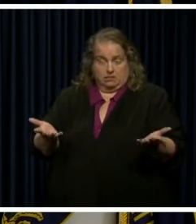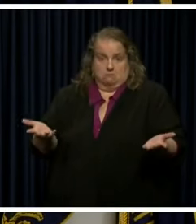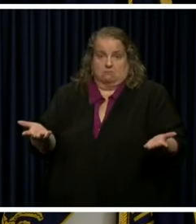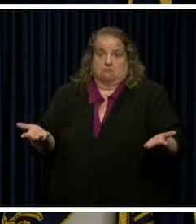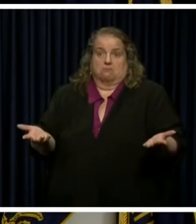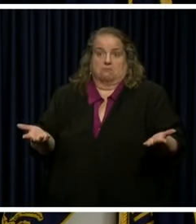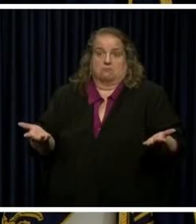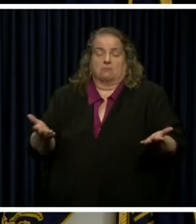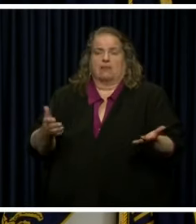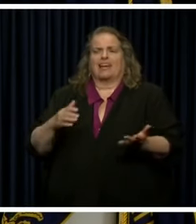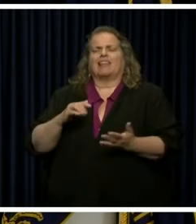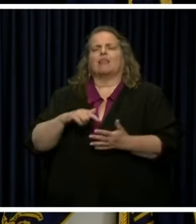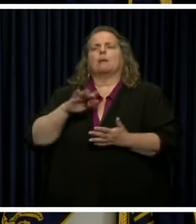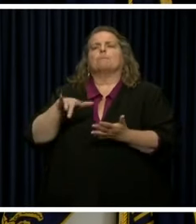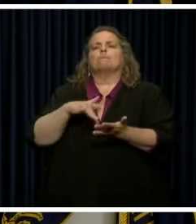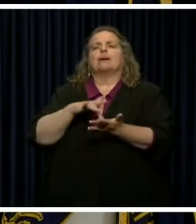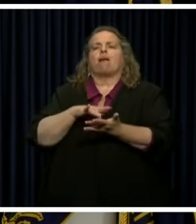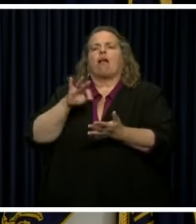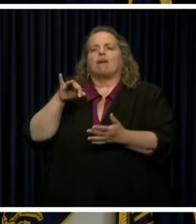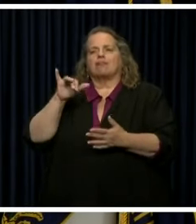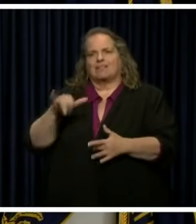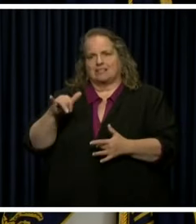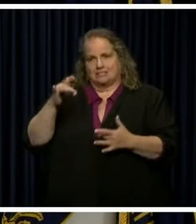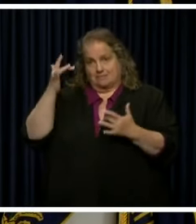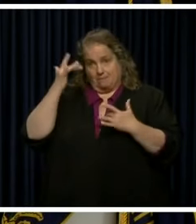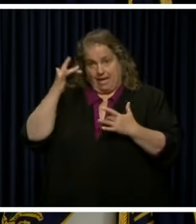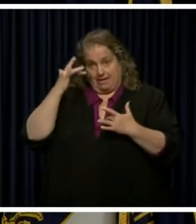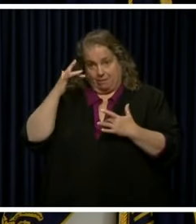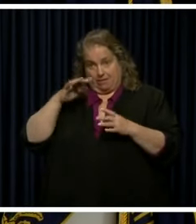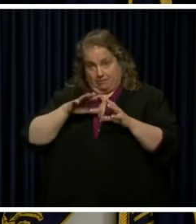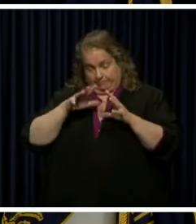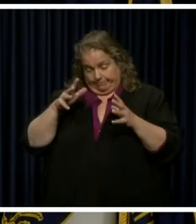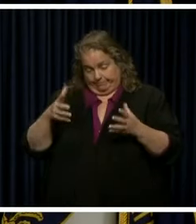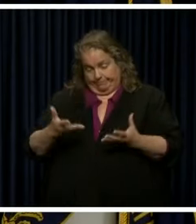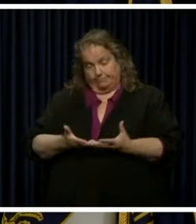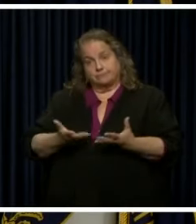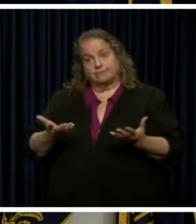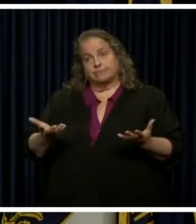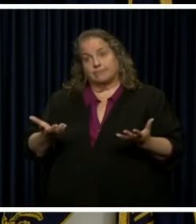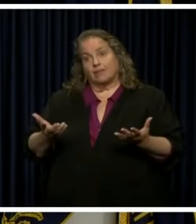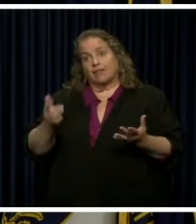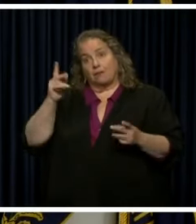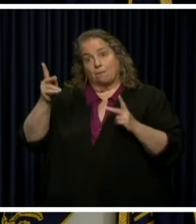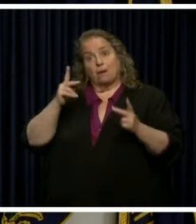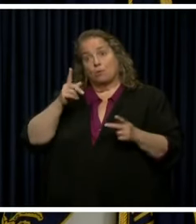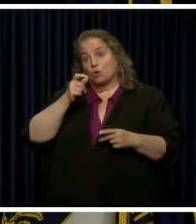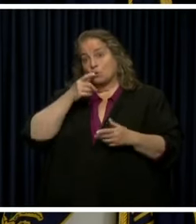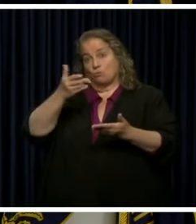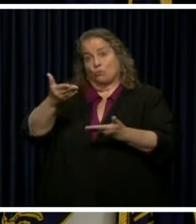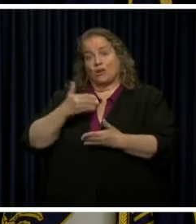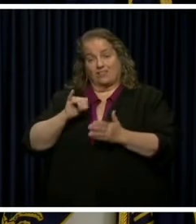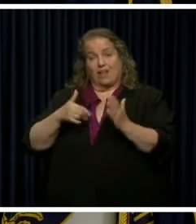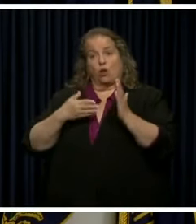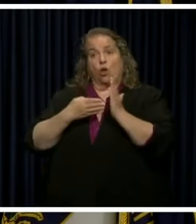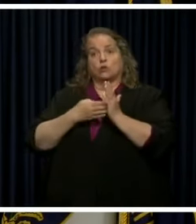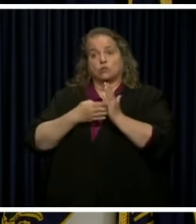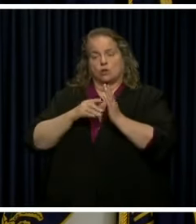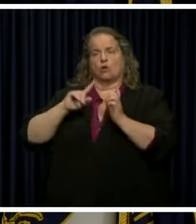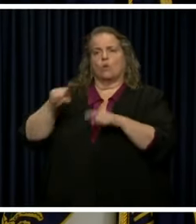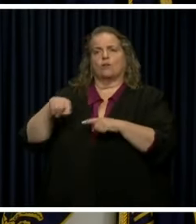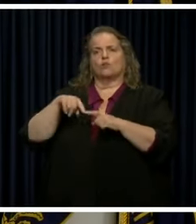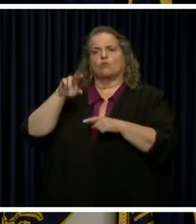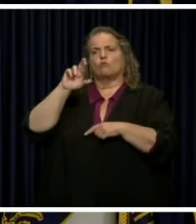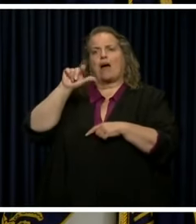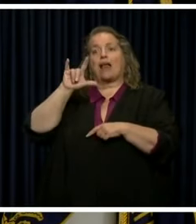In the midst of this pandemic, the people who are bringing this lawsuit participated in a rally where the